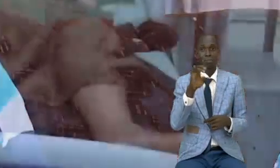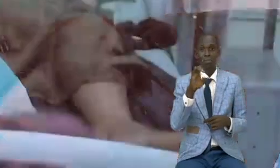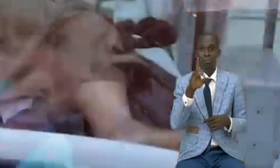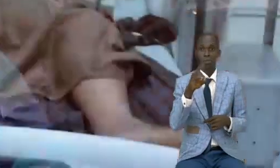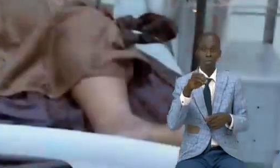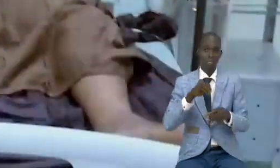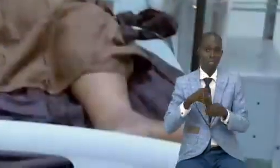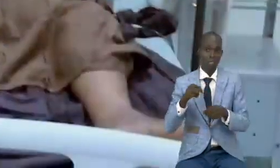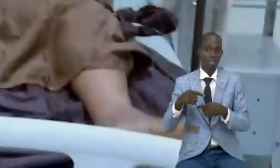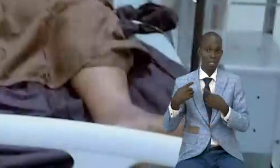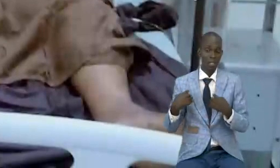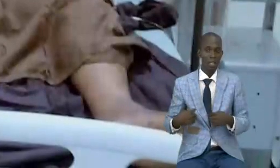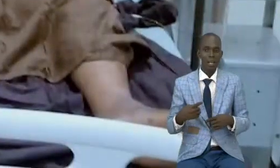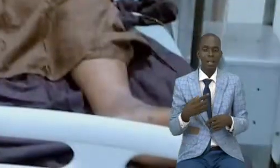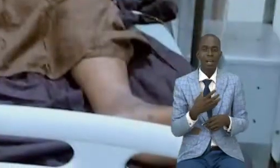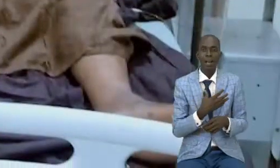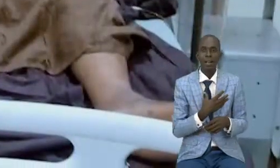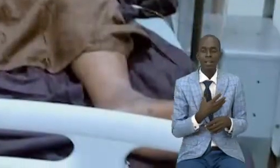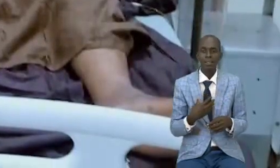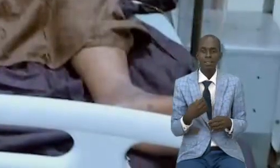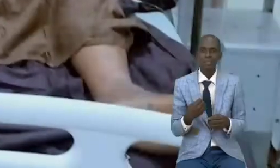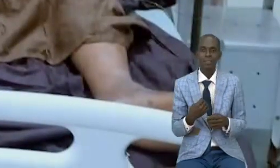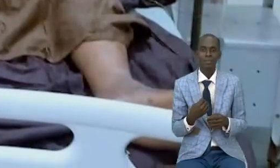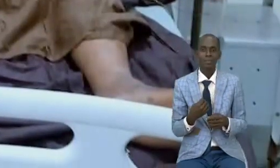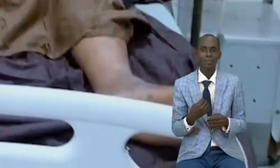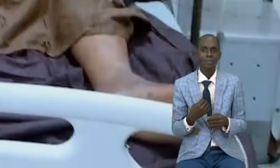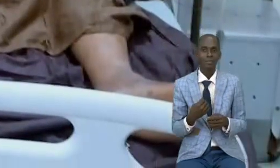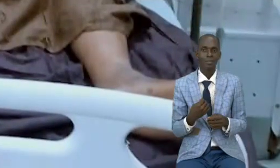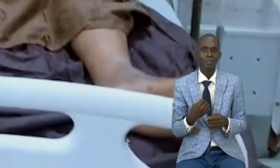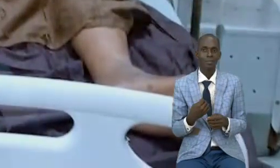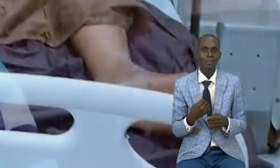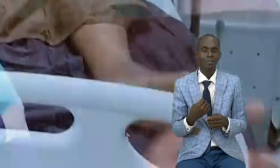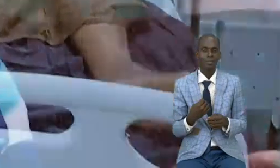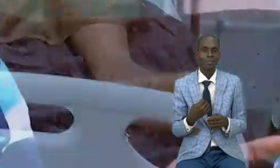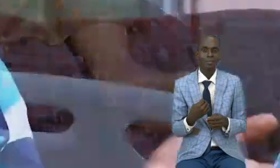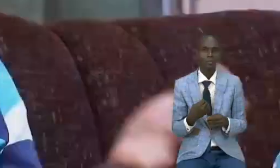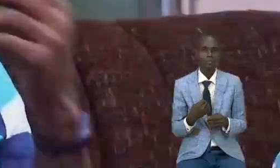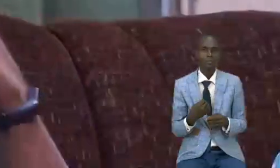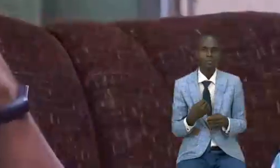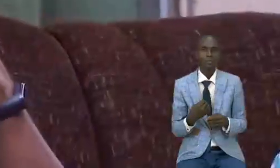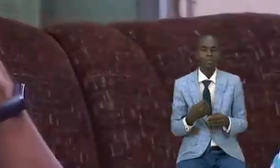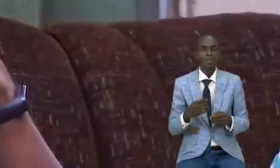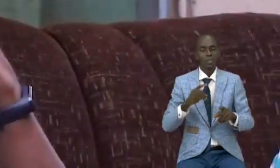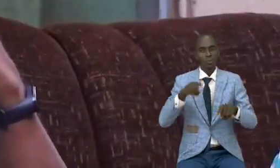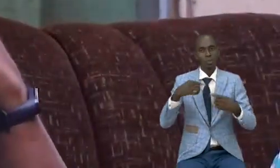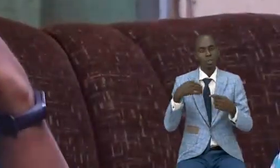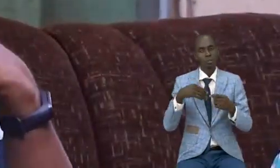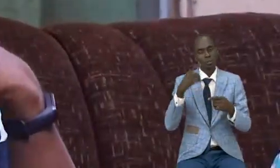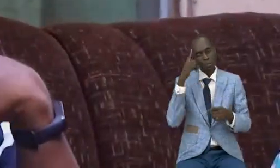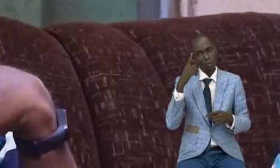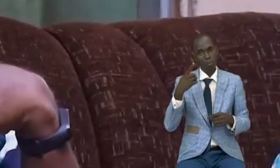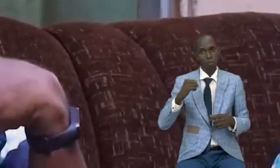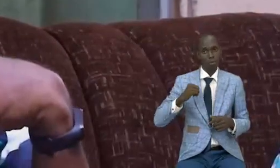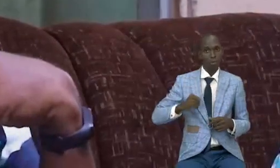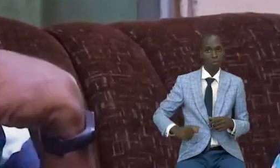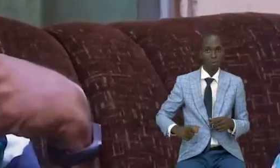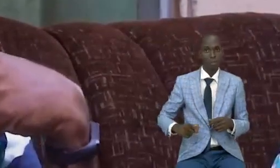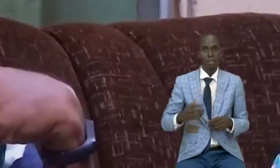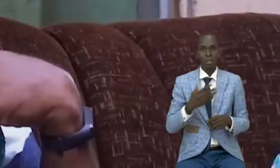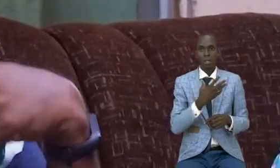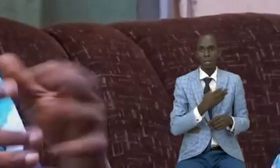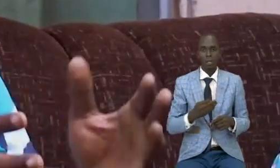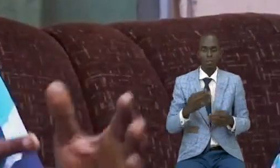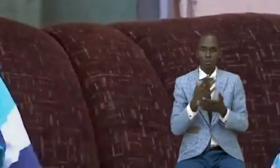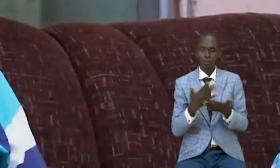surgery, histology, then I did another surgery, and a mass was removed from